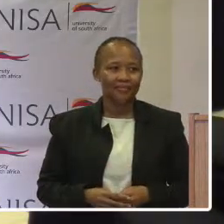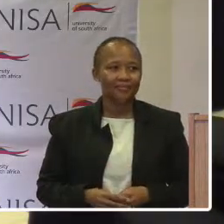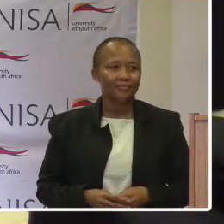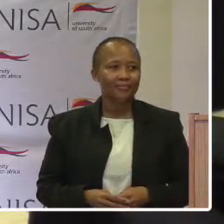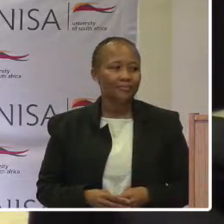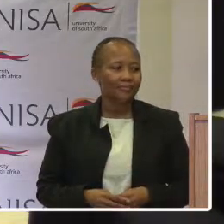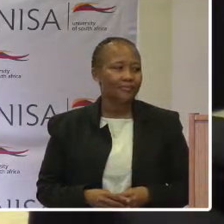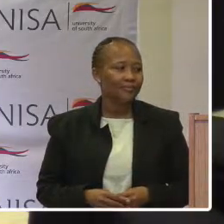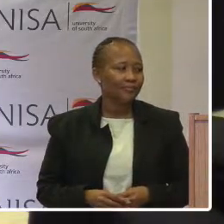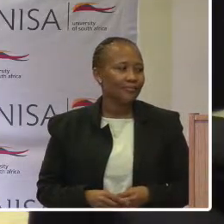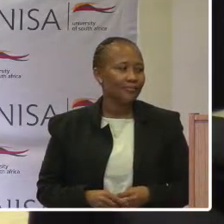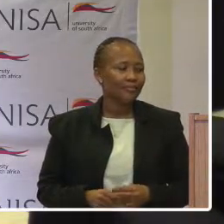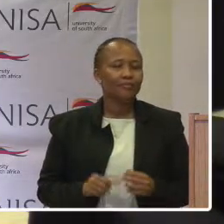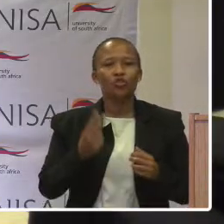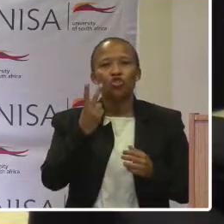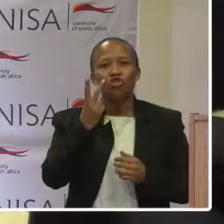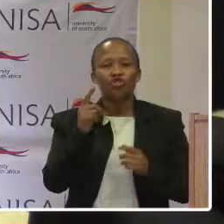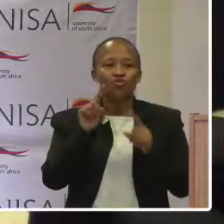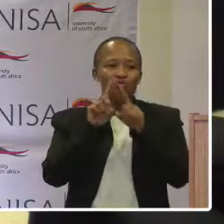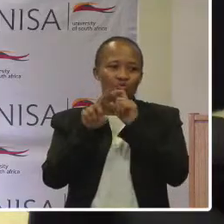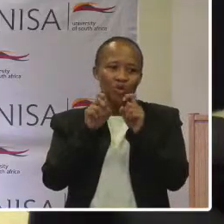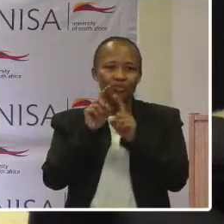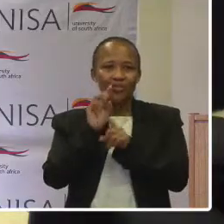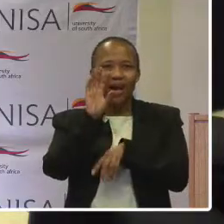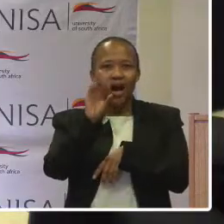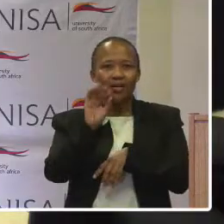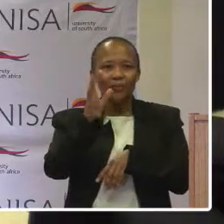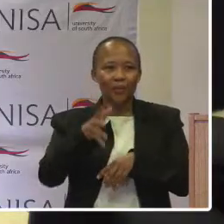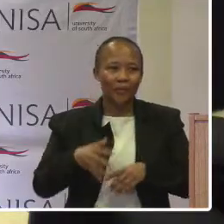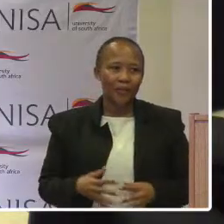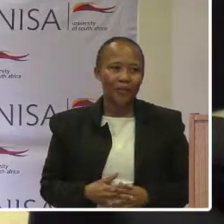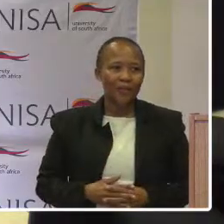Now I'm going to answer the two questions. Right.